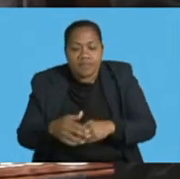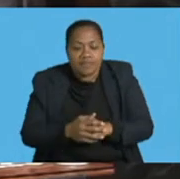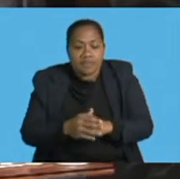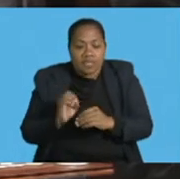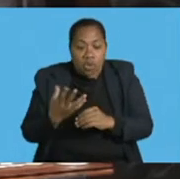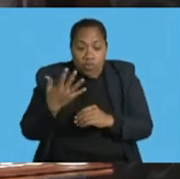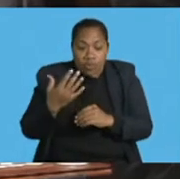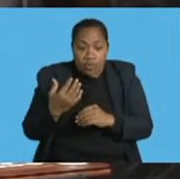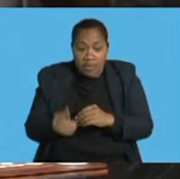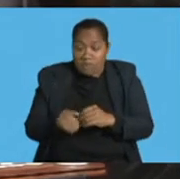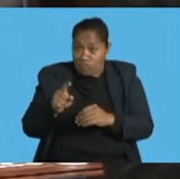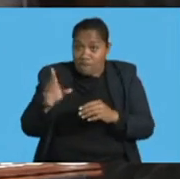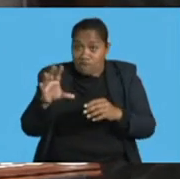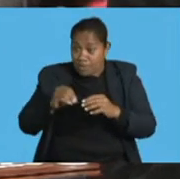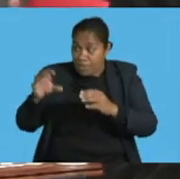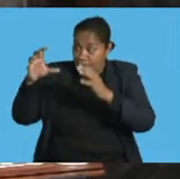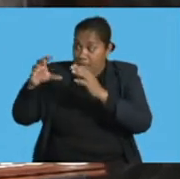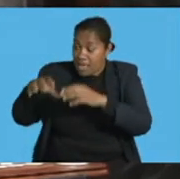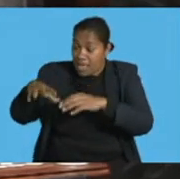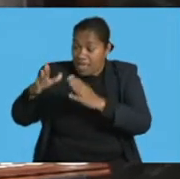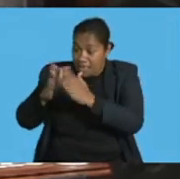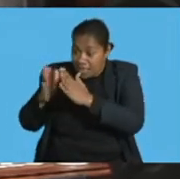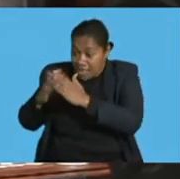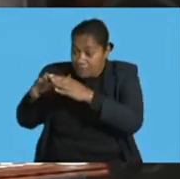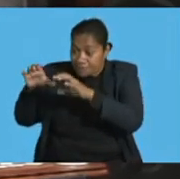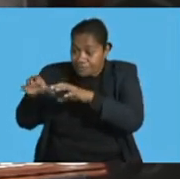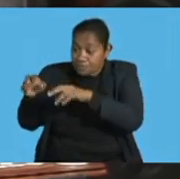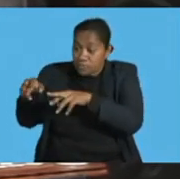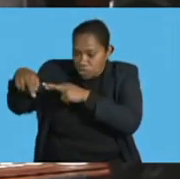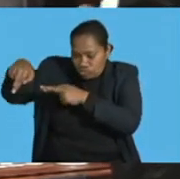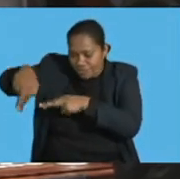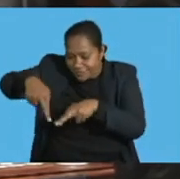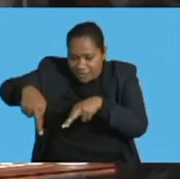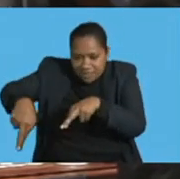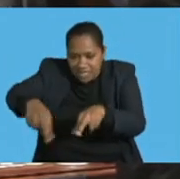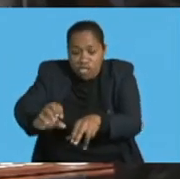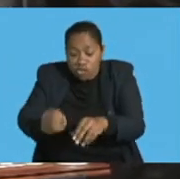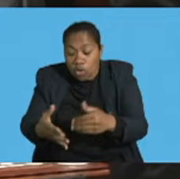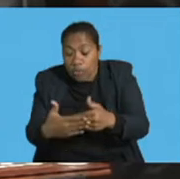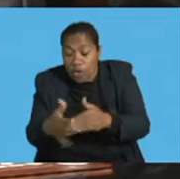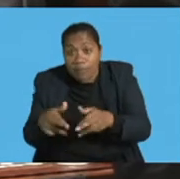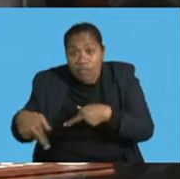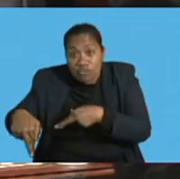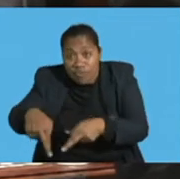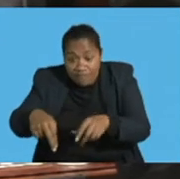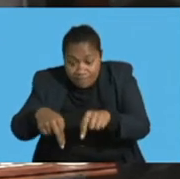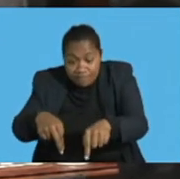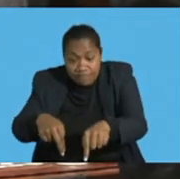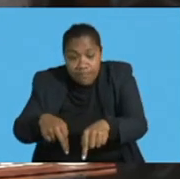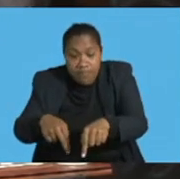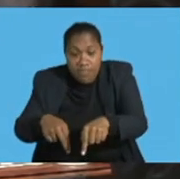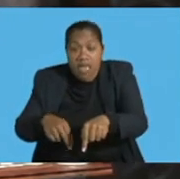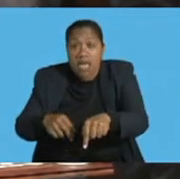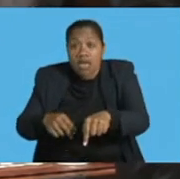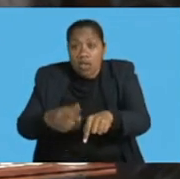and then from the town, we did 3 kilometers downstream. So what we want to do, two things is we want to open the river mouth, and number two is we want to